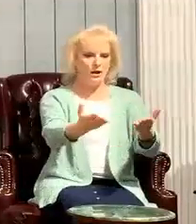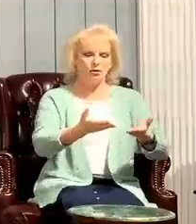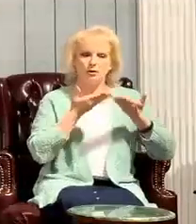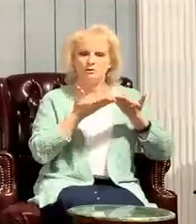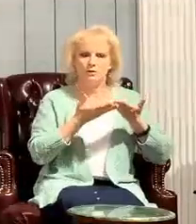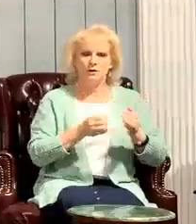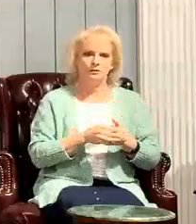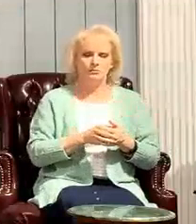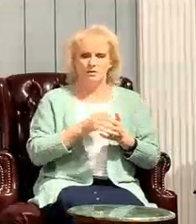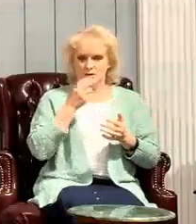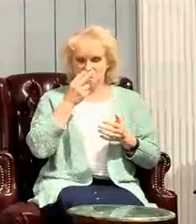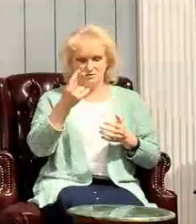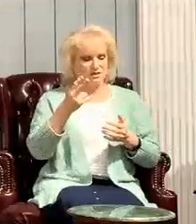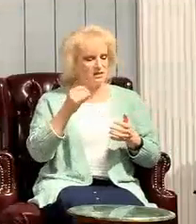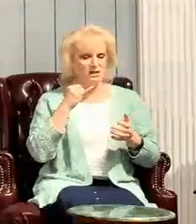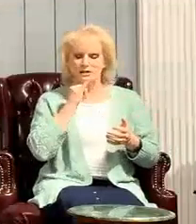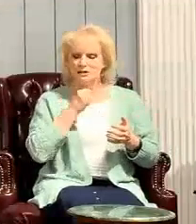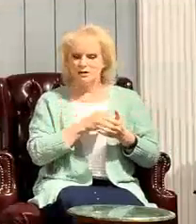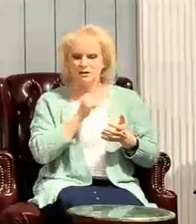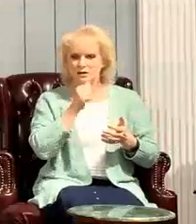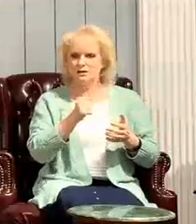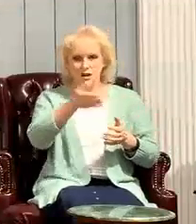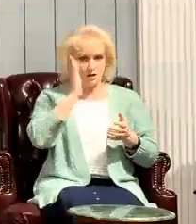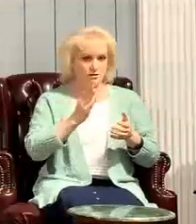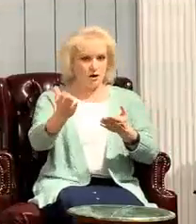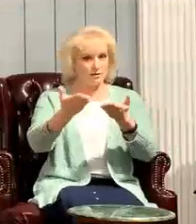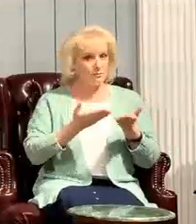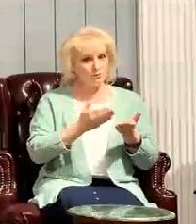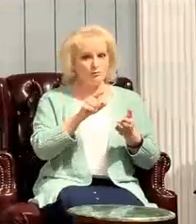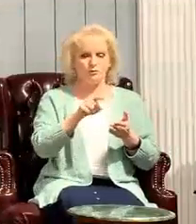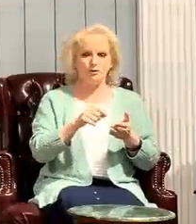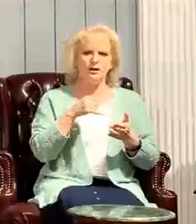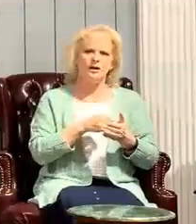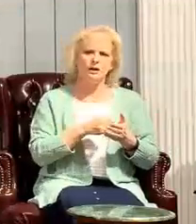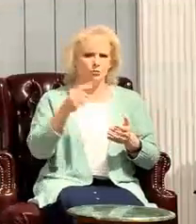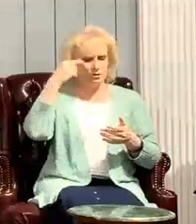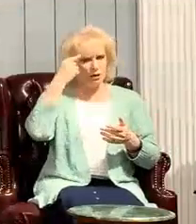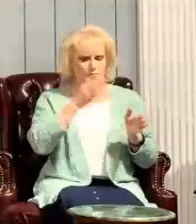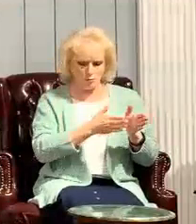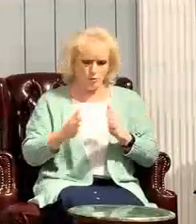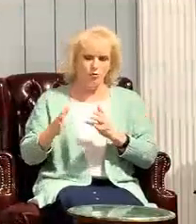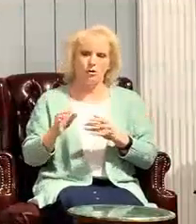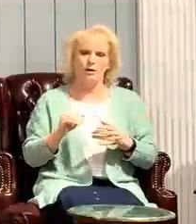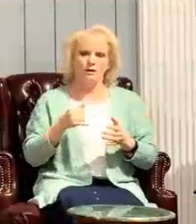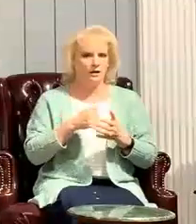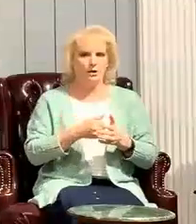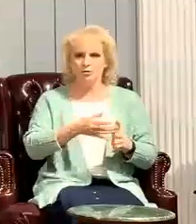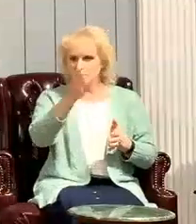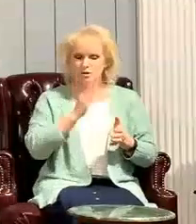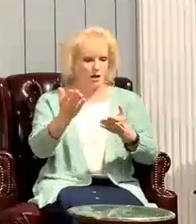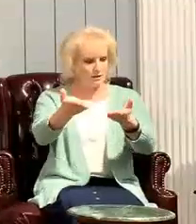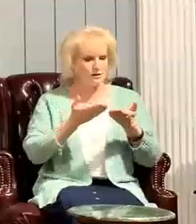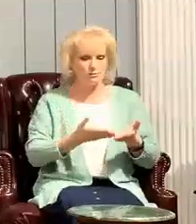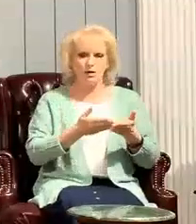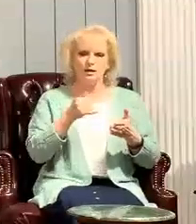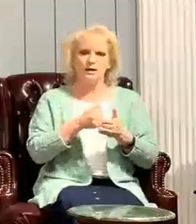see, it wasn't God that did that. It was us that did that. It wasn't God that did that. It was some government program that did it. It wasn't God that did that.